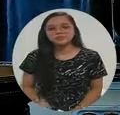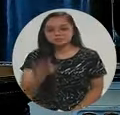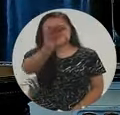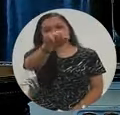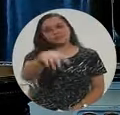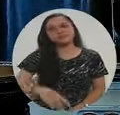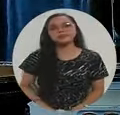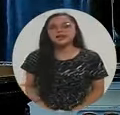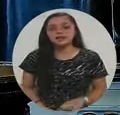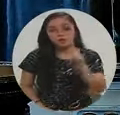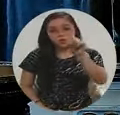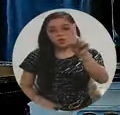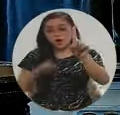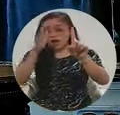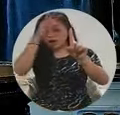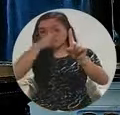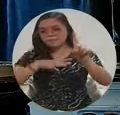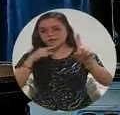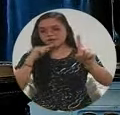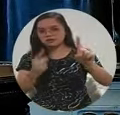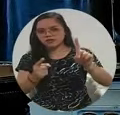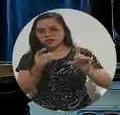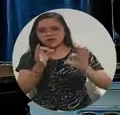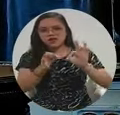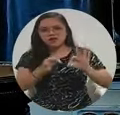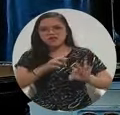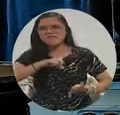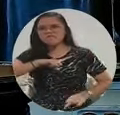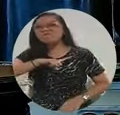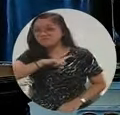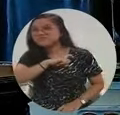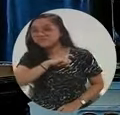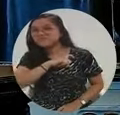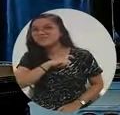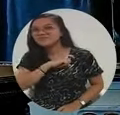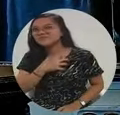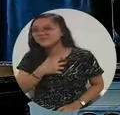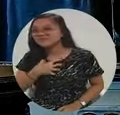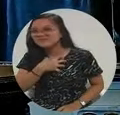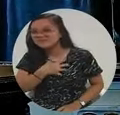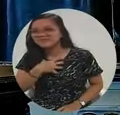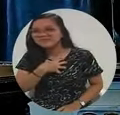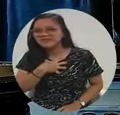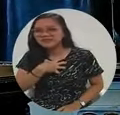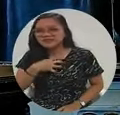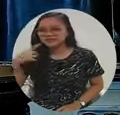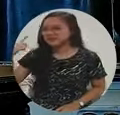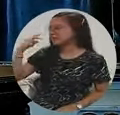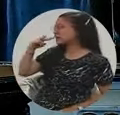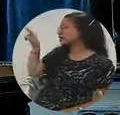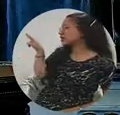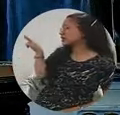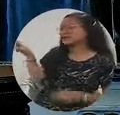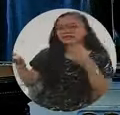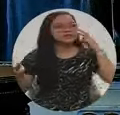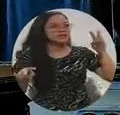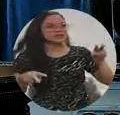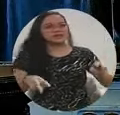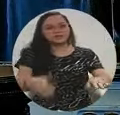You know what somebody said? Somebody said, if you brood over your problems in the past, it